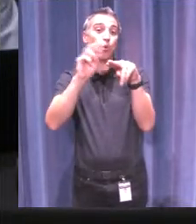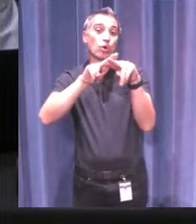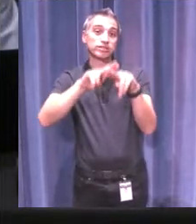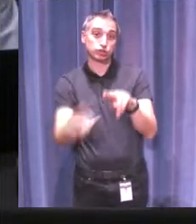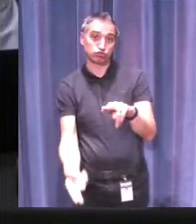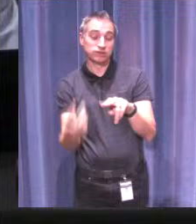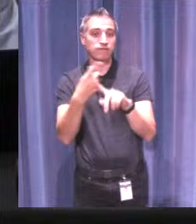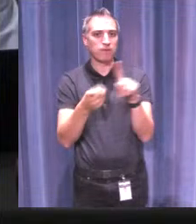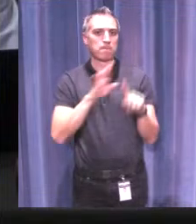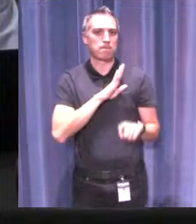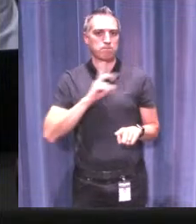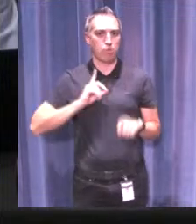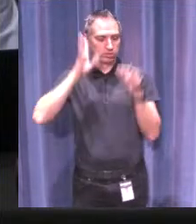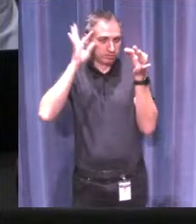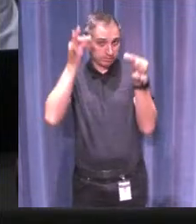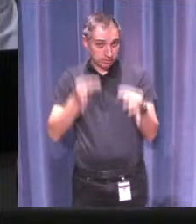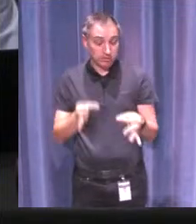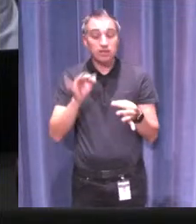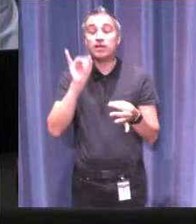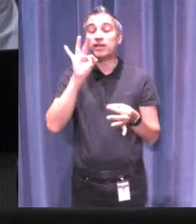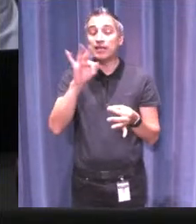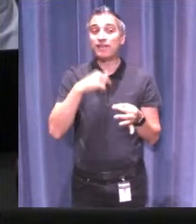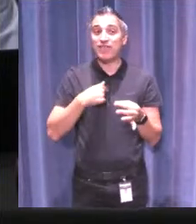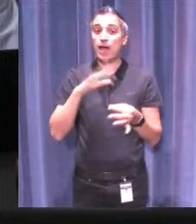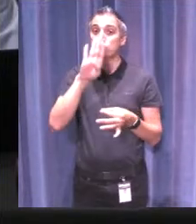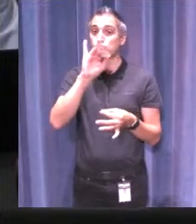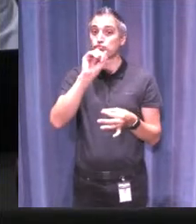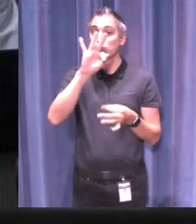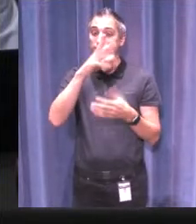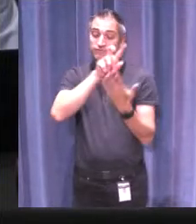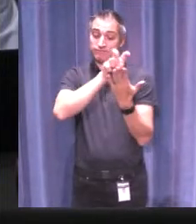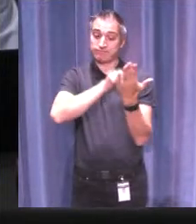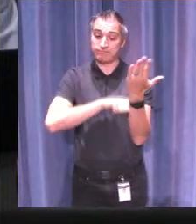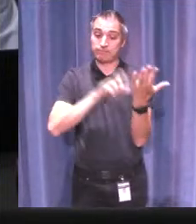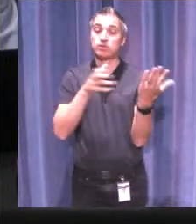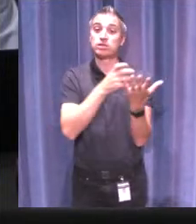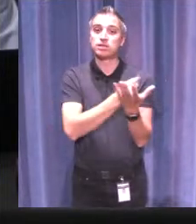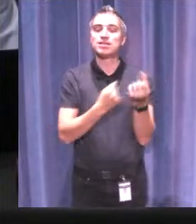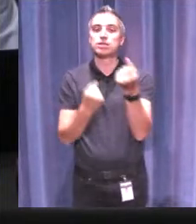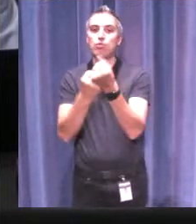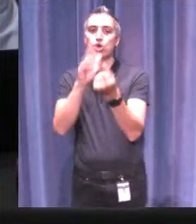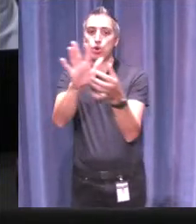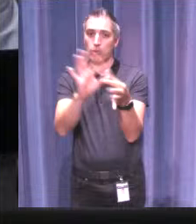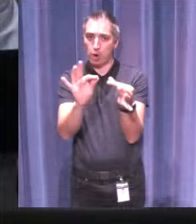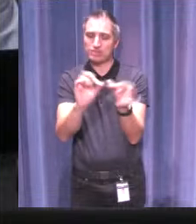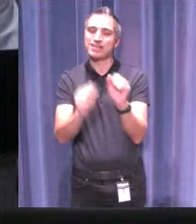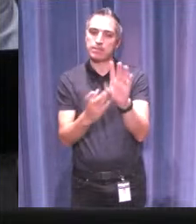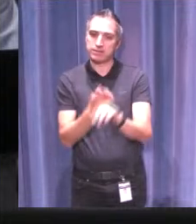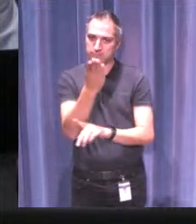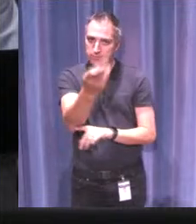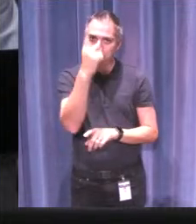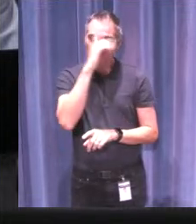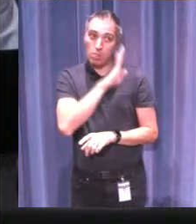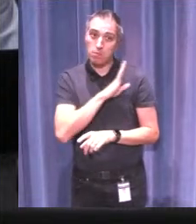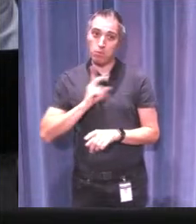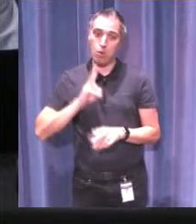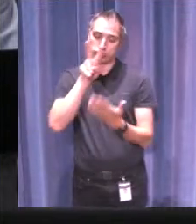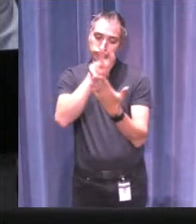consent of the board. A brief supporting the remarks made by the citizen may be submitted to the board for its